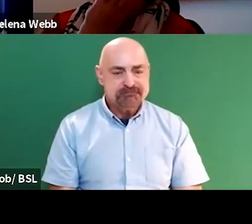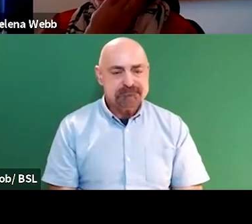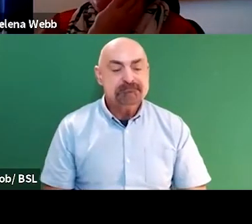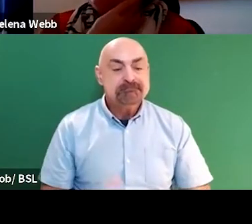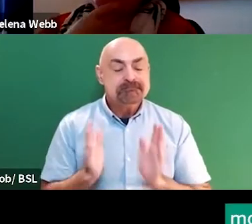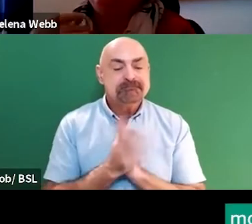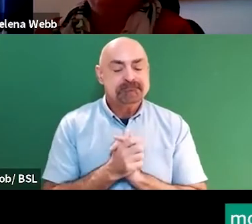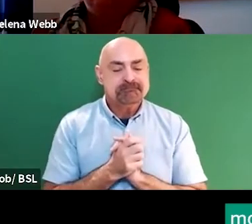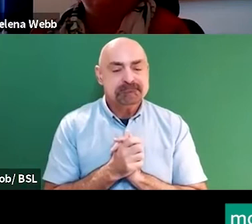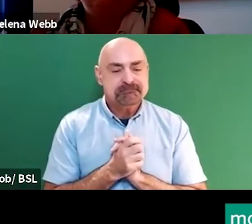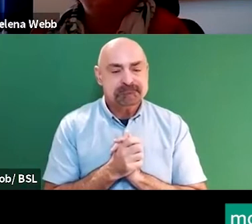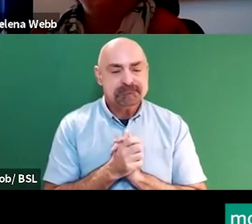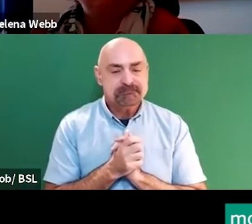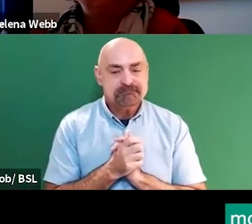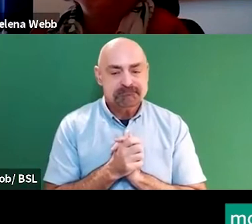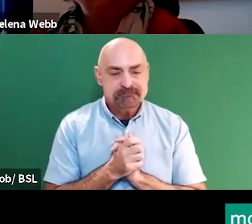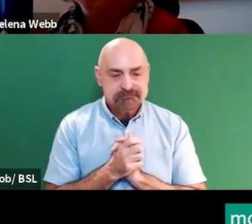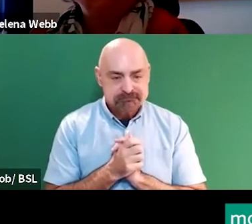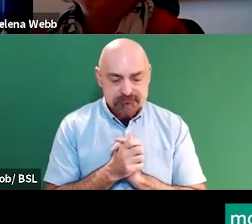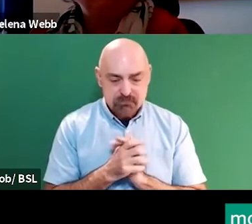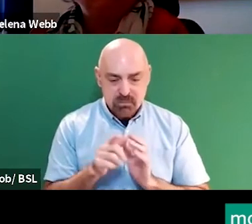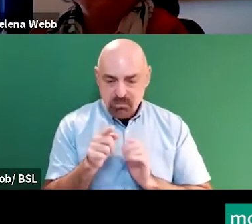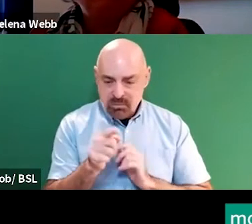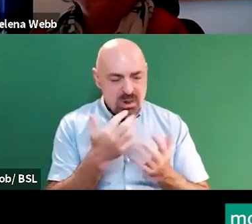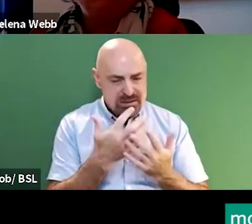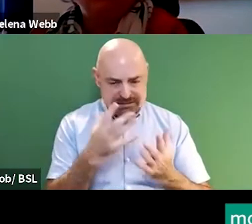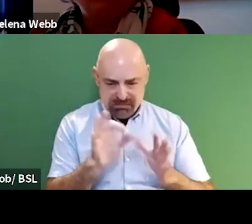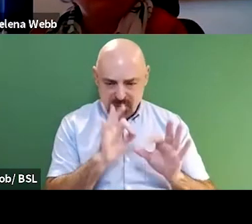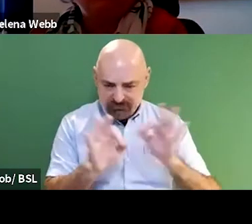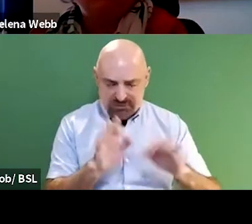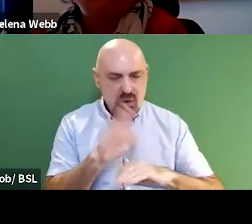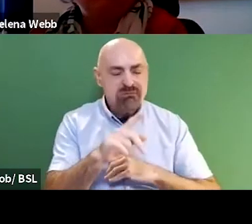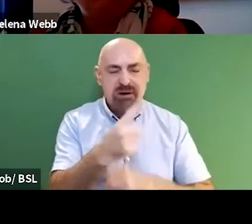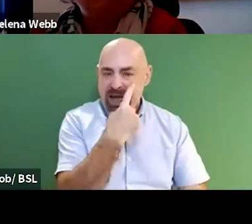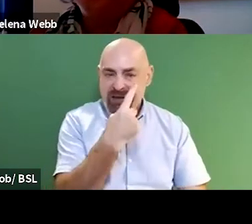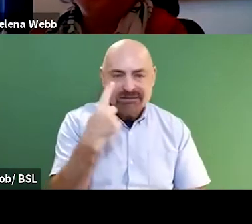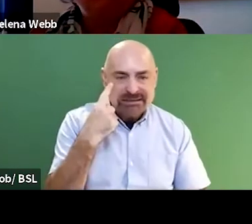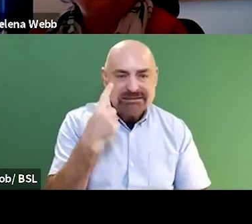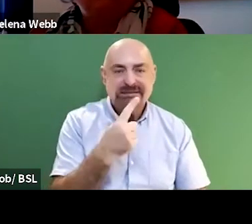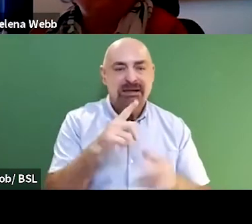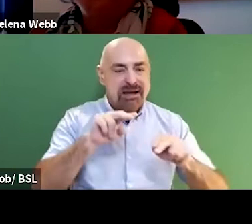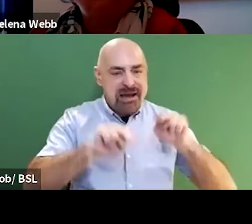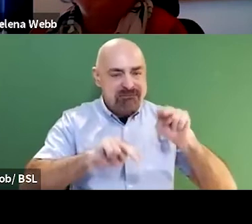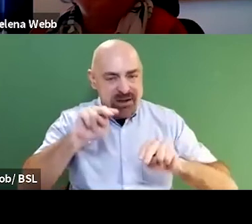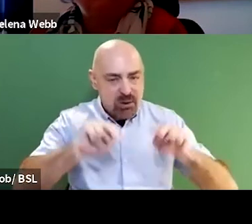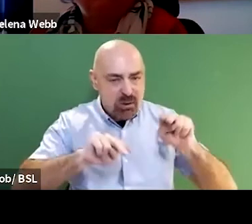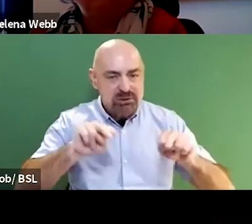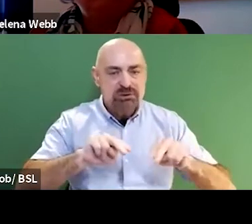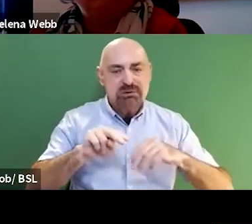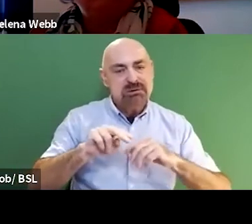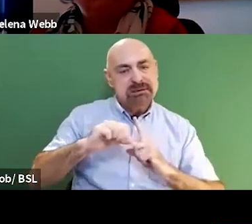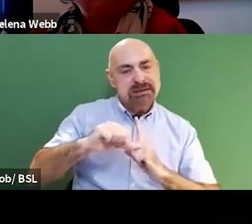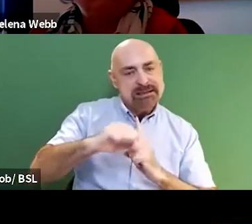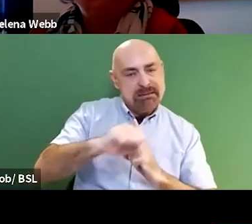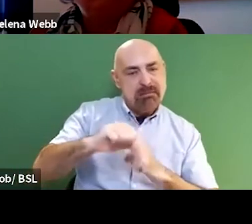Okay, so moving on, we've had quite a few questions around evidence and evaluation and impact.